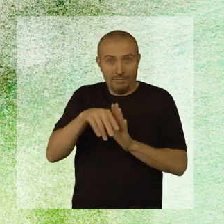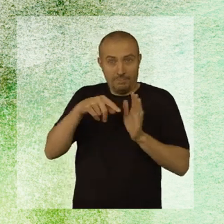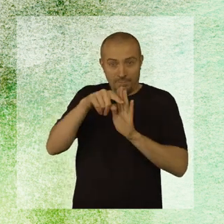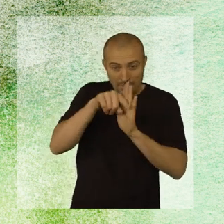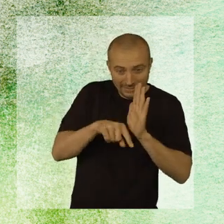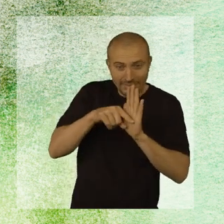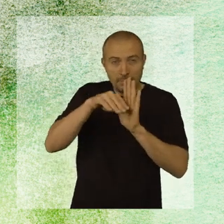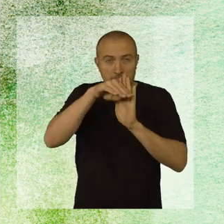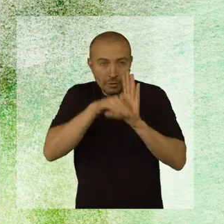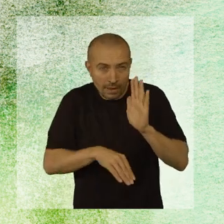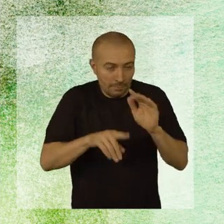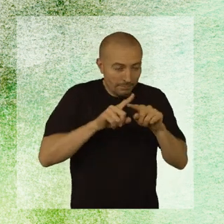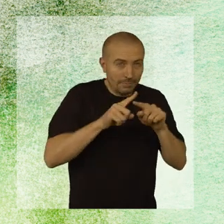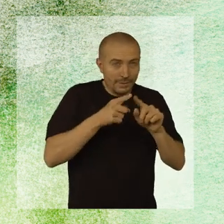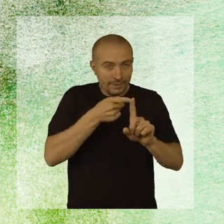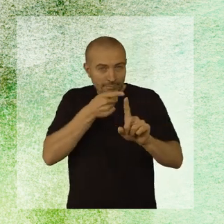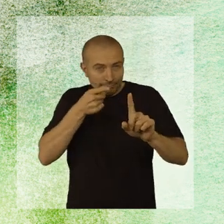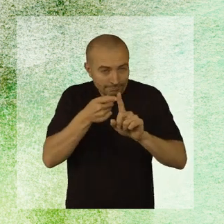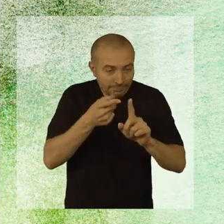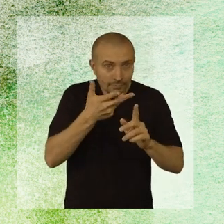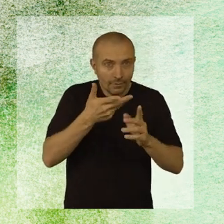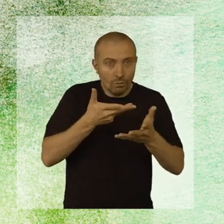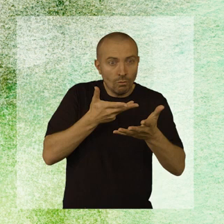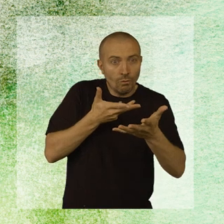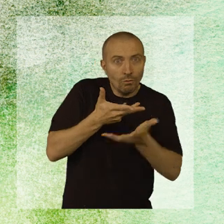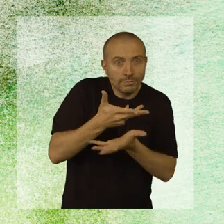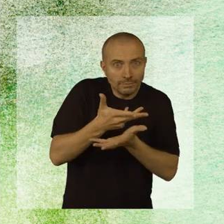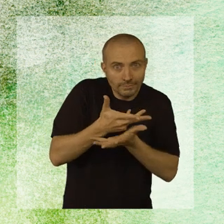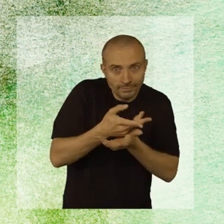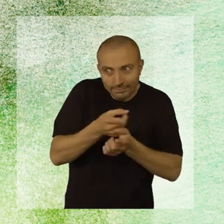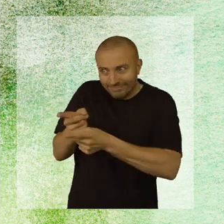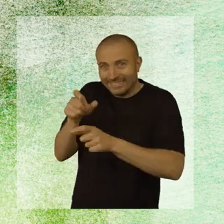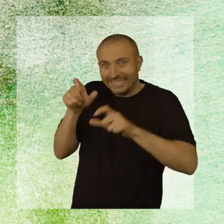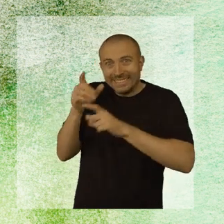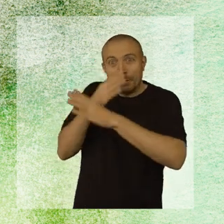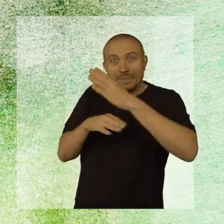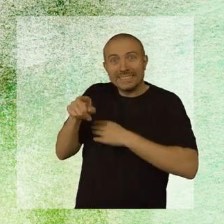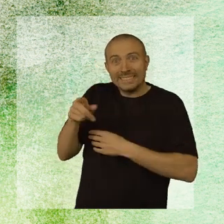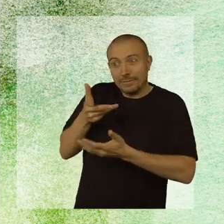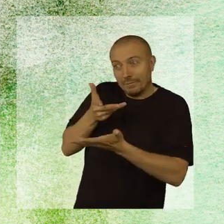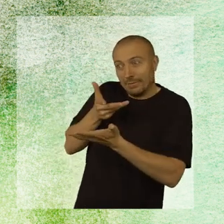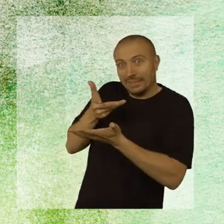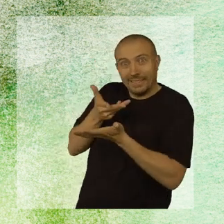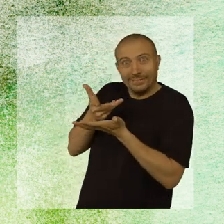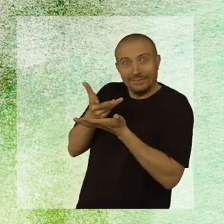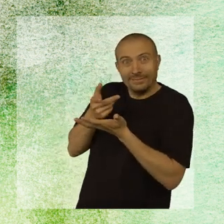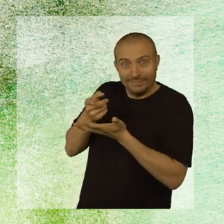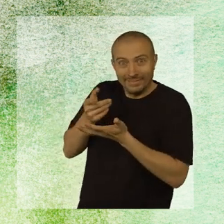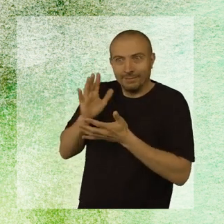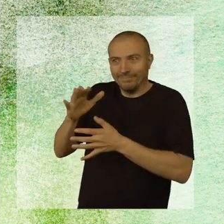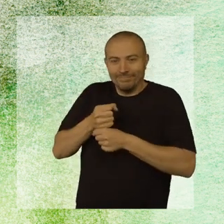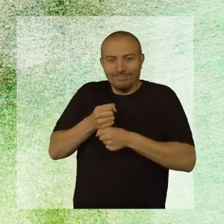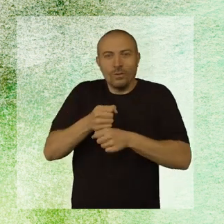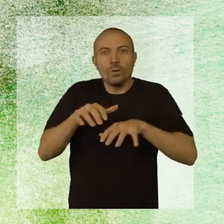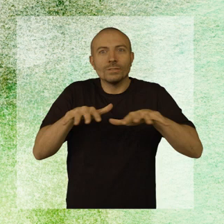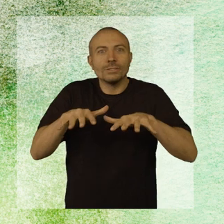that if these policies and programs are designed based on consultation with people with disabilities